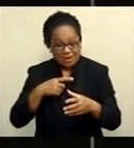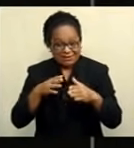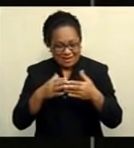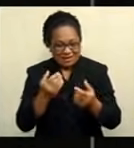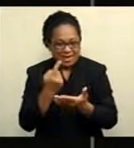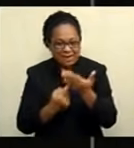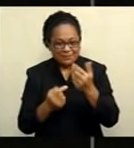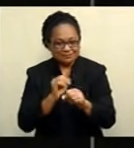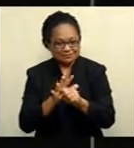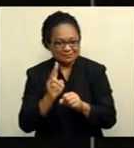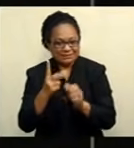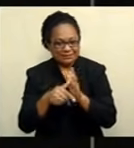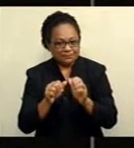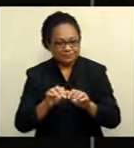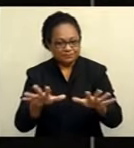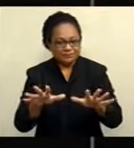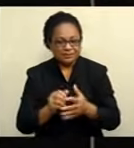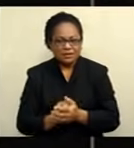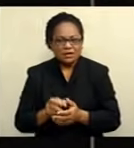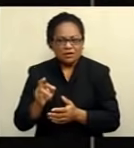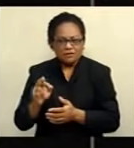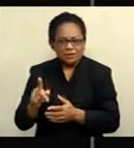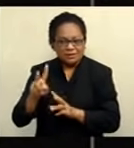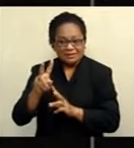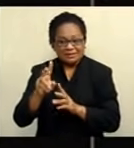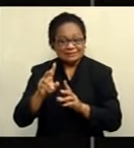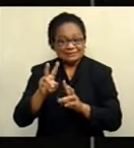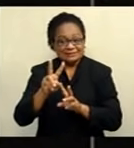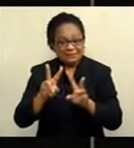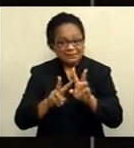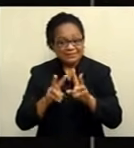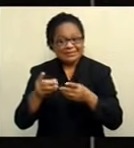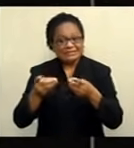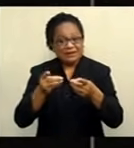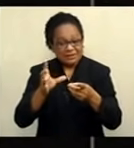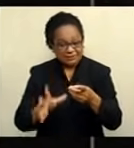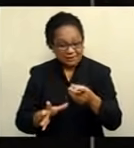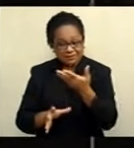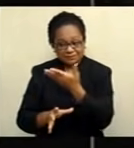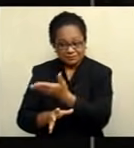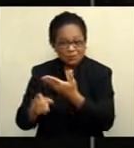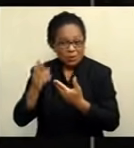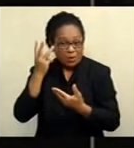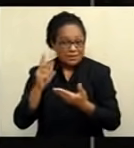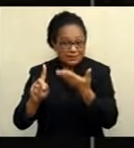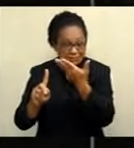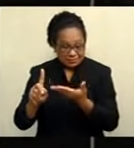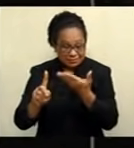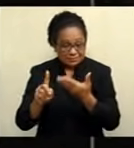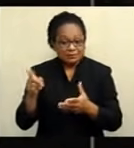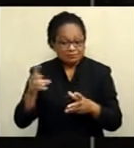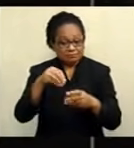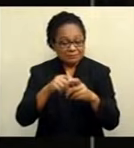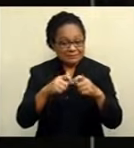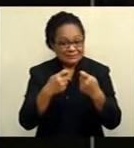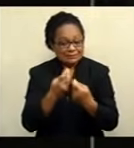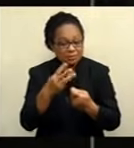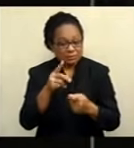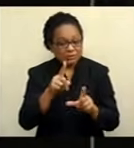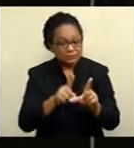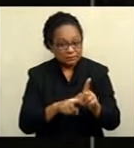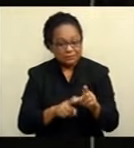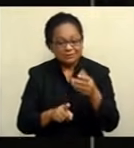COVID-19. Deputy Director Forensic Science Services SP Margaret Marshall, who's been with the team for 31 years, shares some